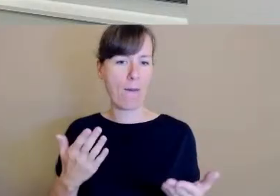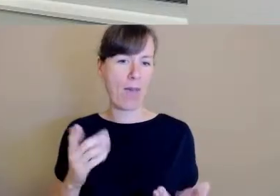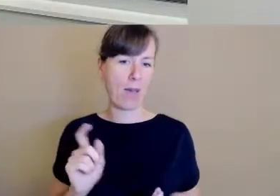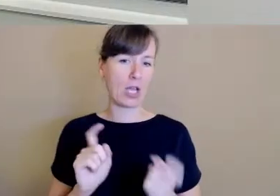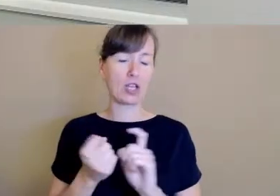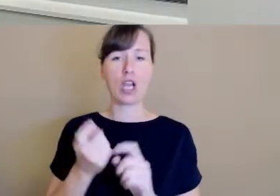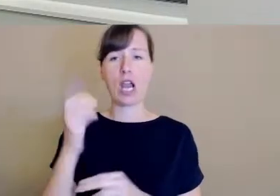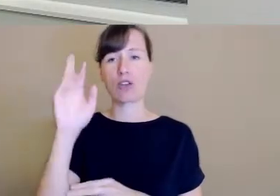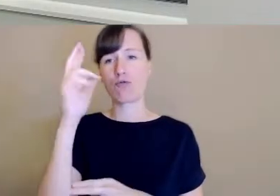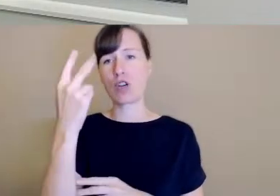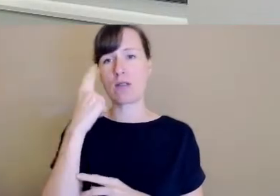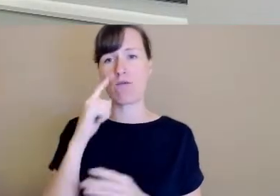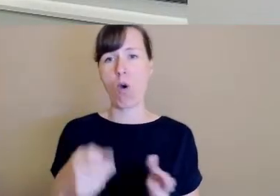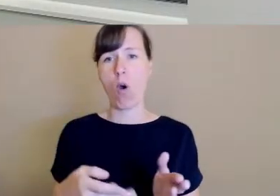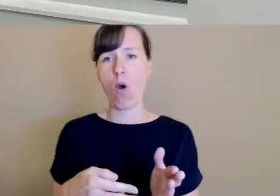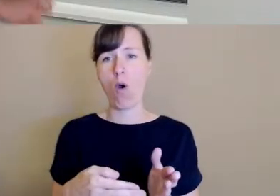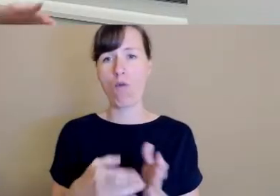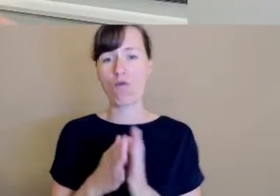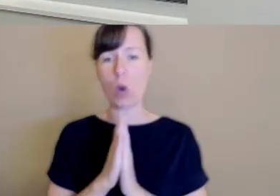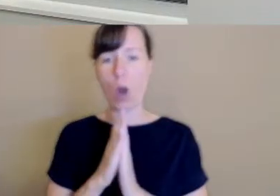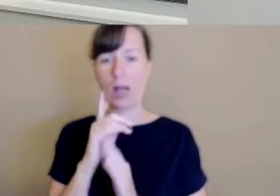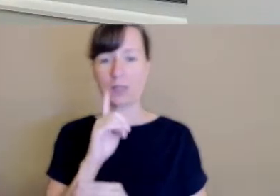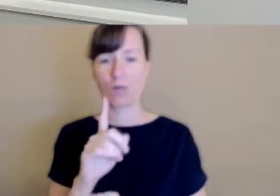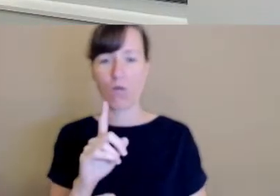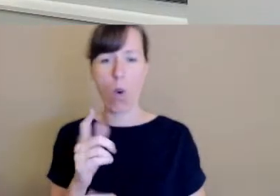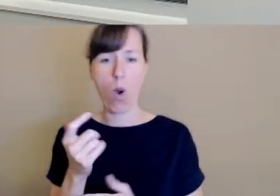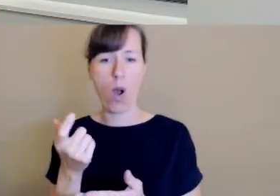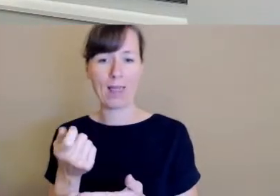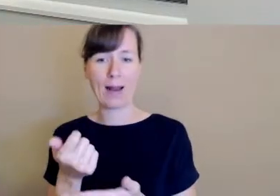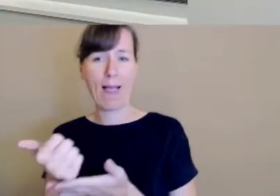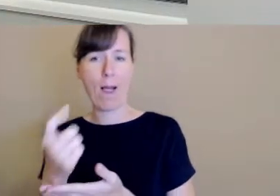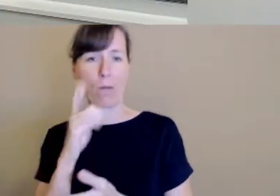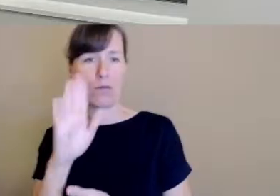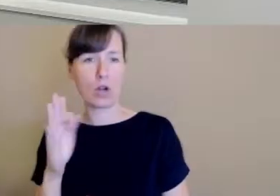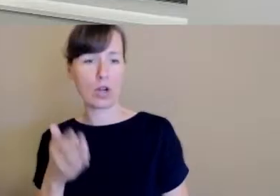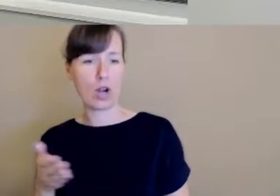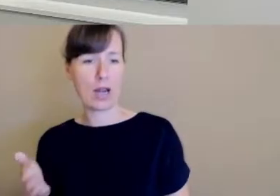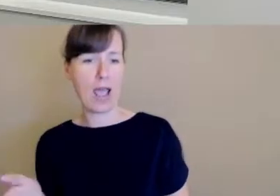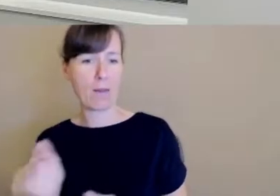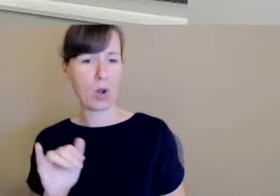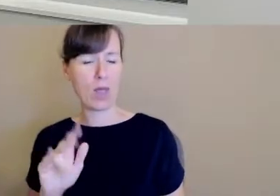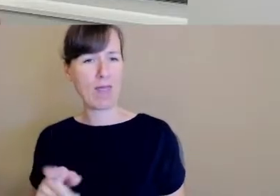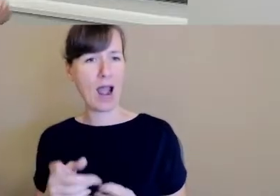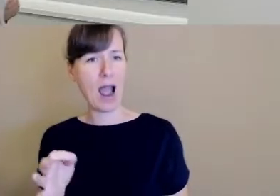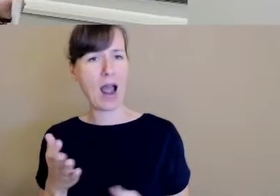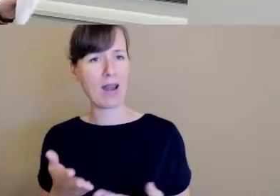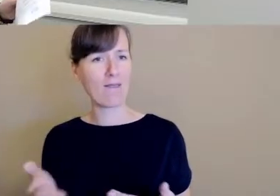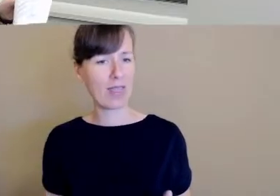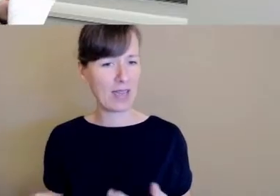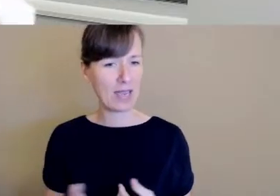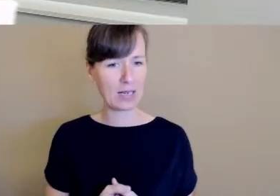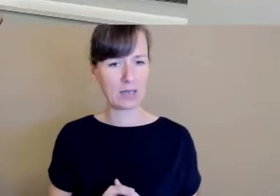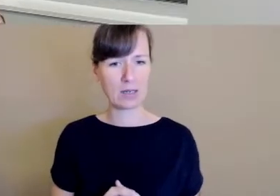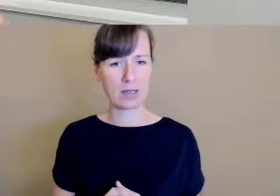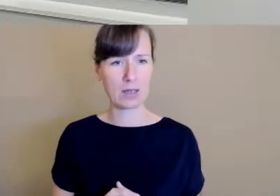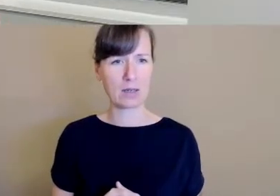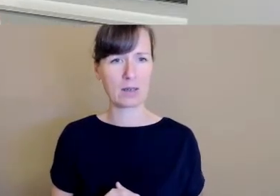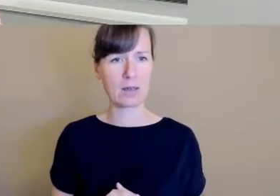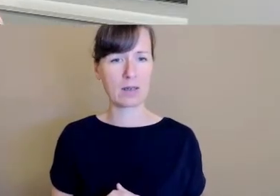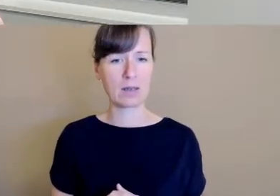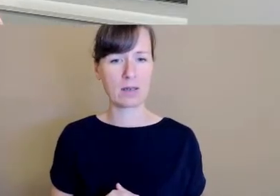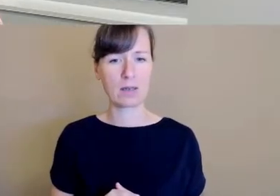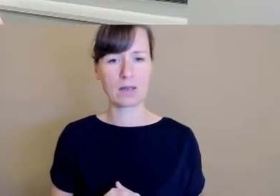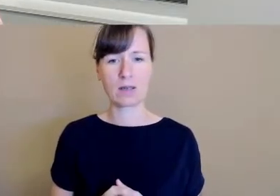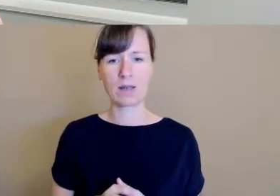your neighbor, your local municipality. Maybe that kind of thing. Now, a commentary about what I heard